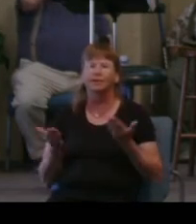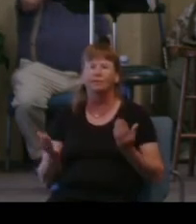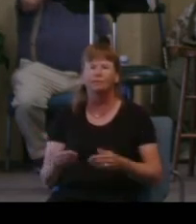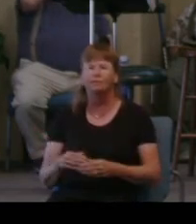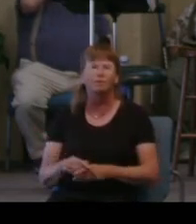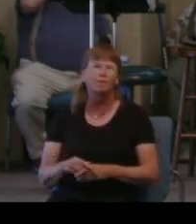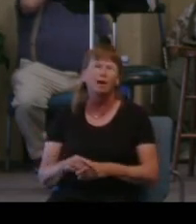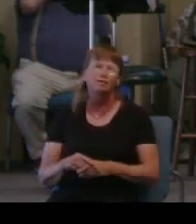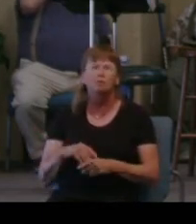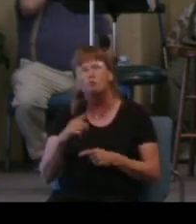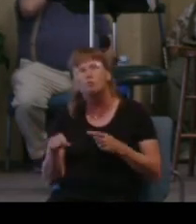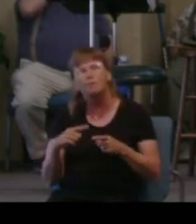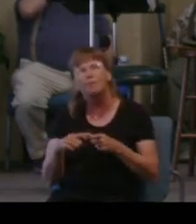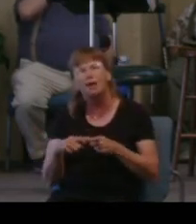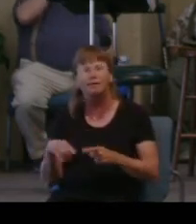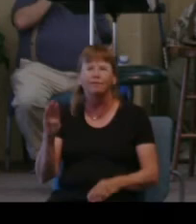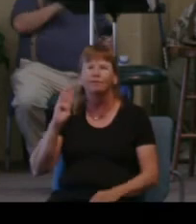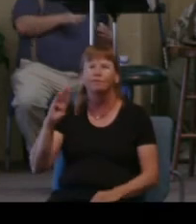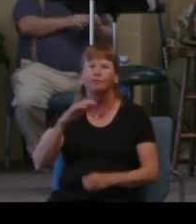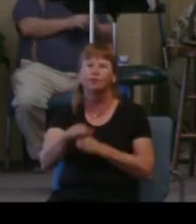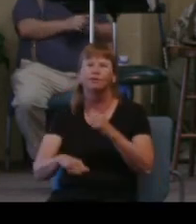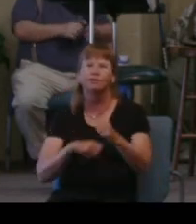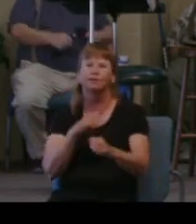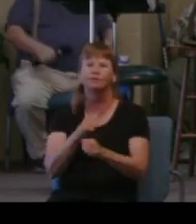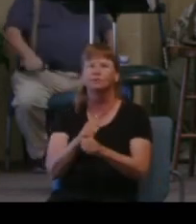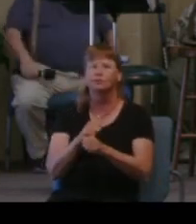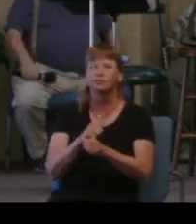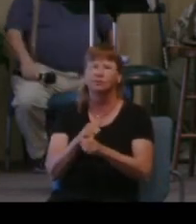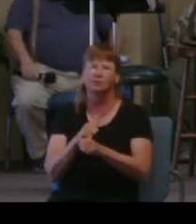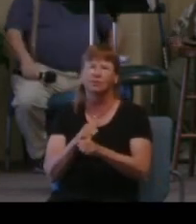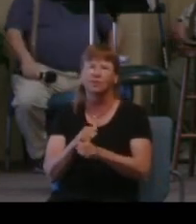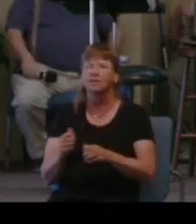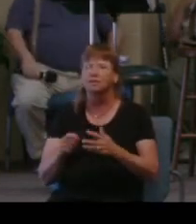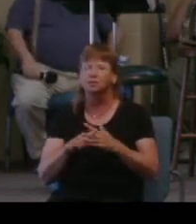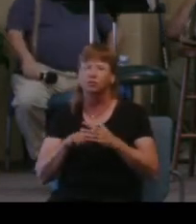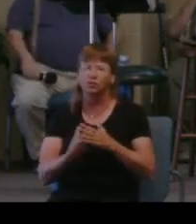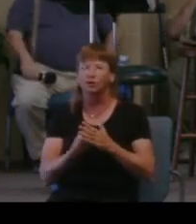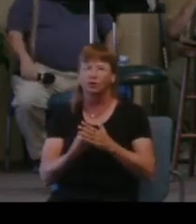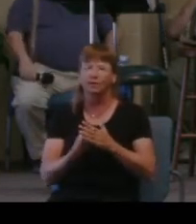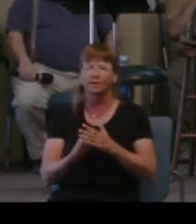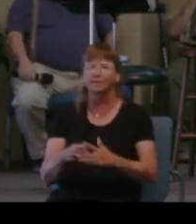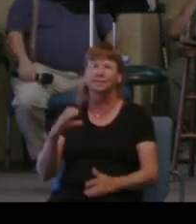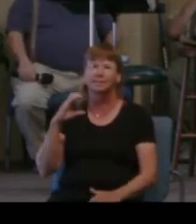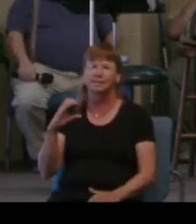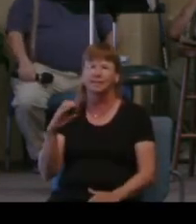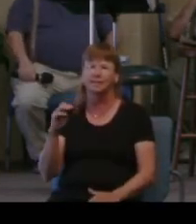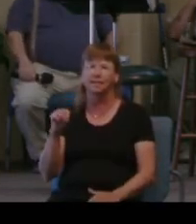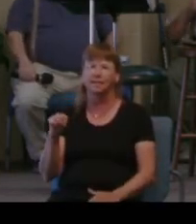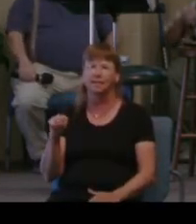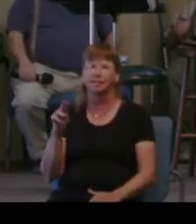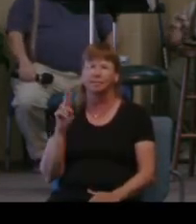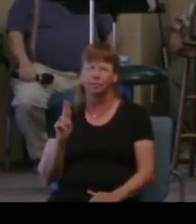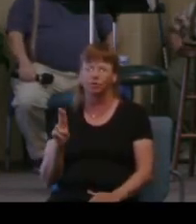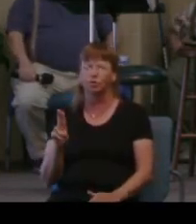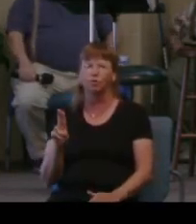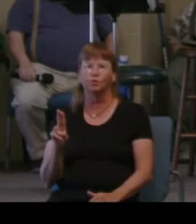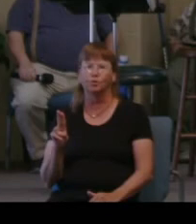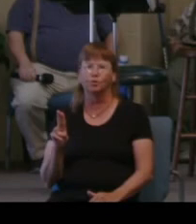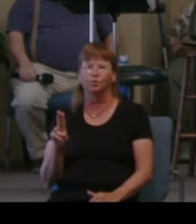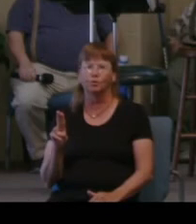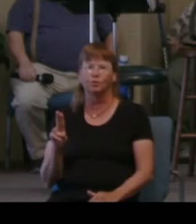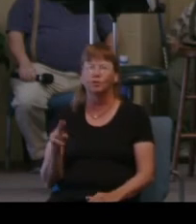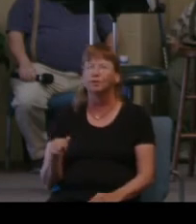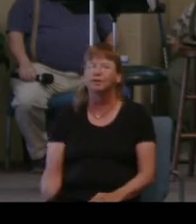4 years ago, we moved back to the Grand Valley just with some rearranging of our staff team. And we were able to actually come back to CMU, where Natalie and I both